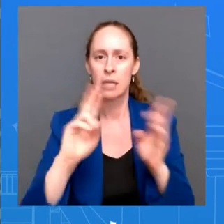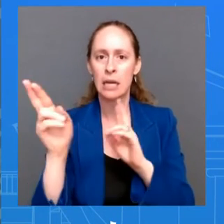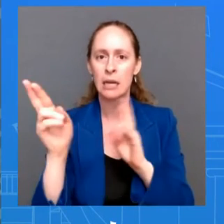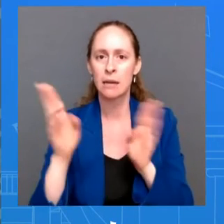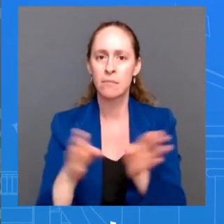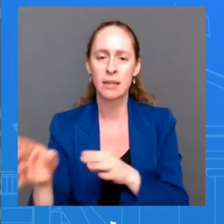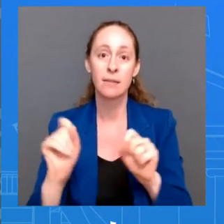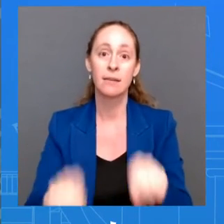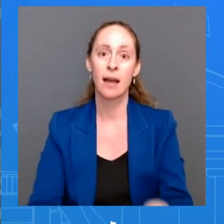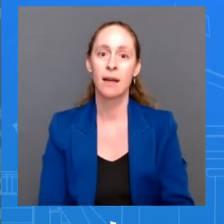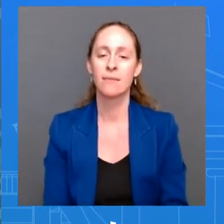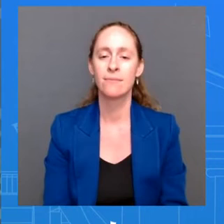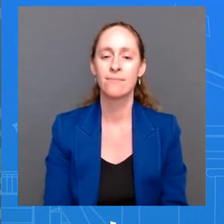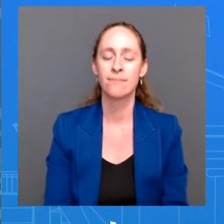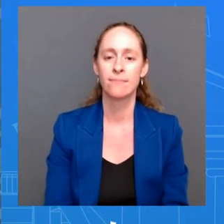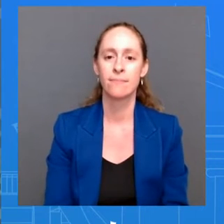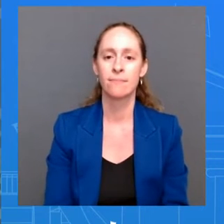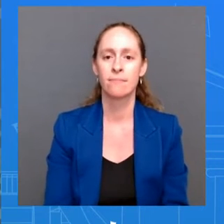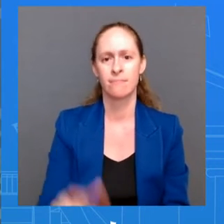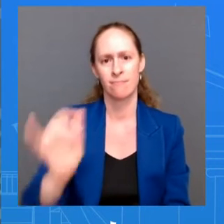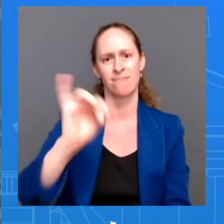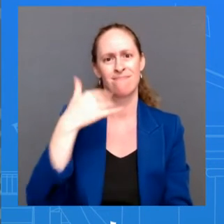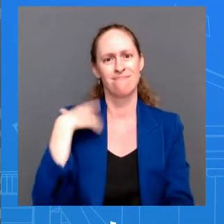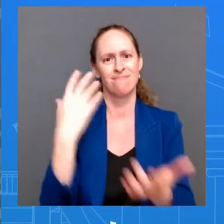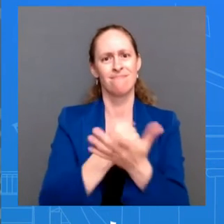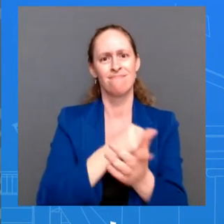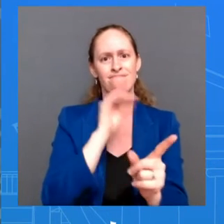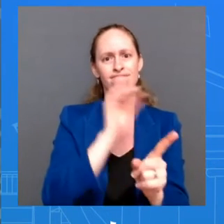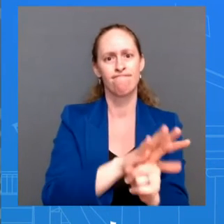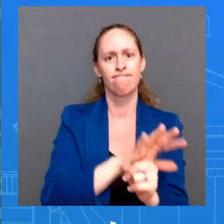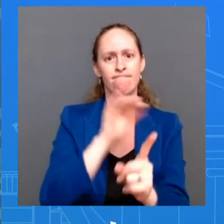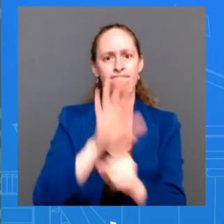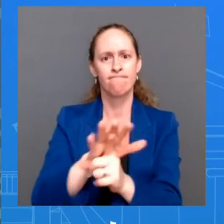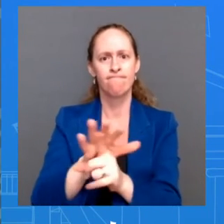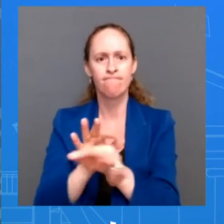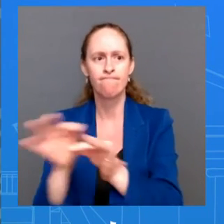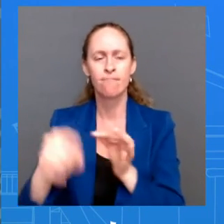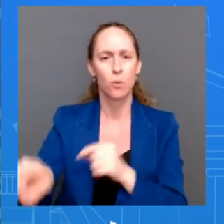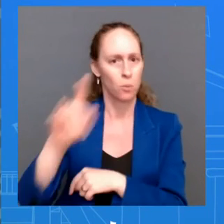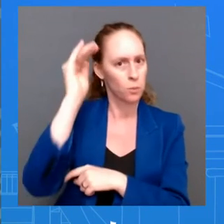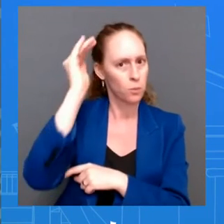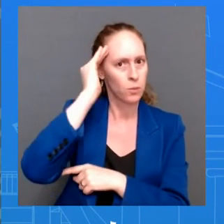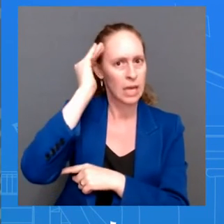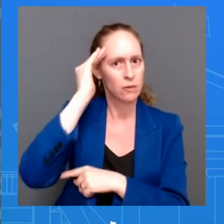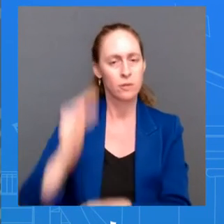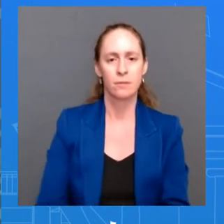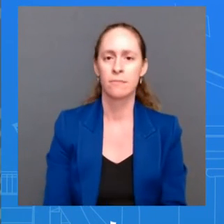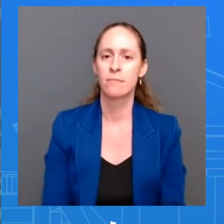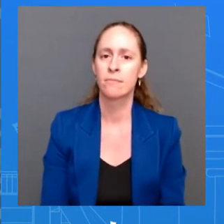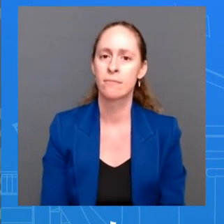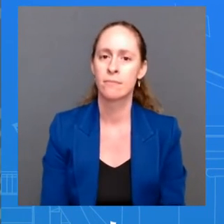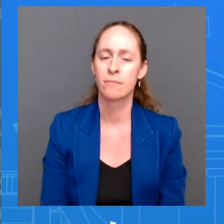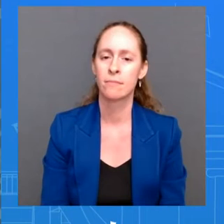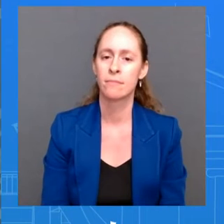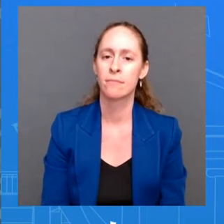that HHS is doing, and these are going to go to at-risk populations. So we're talking about 1.1 million